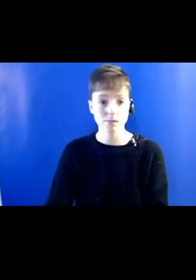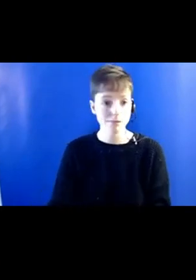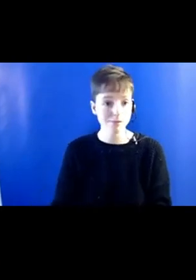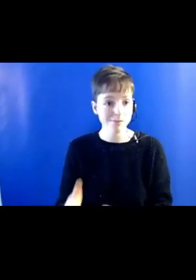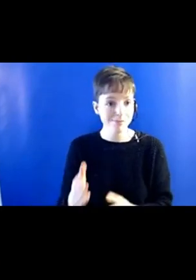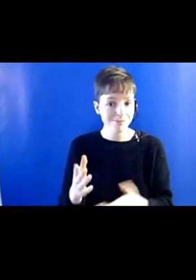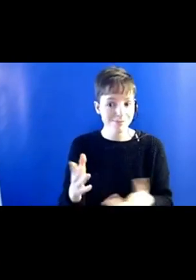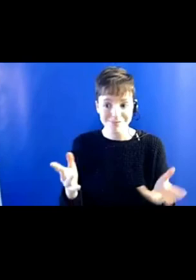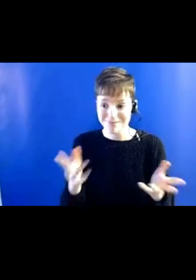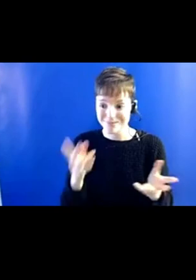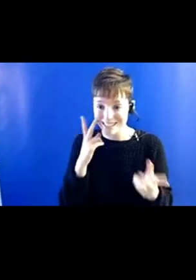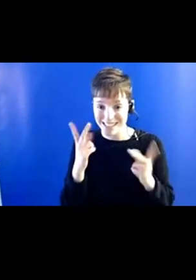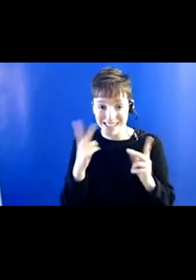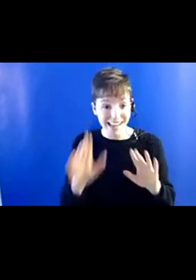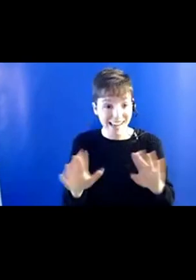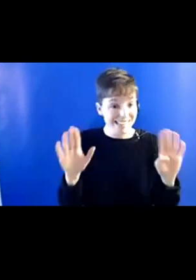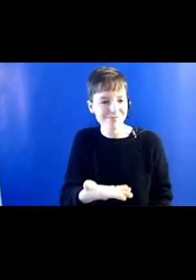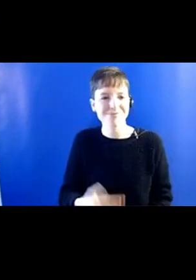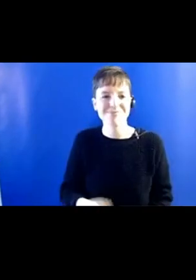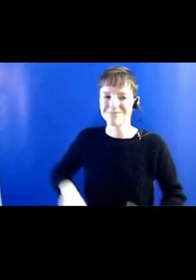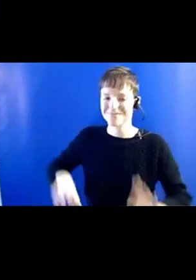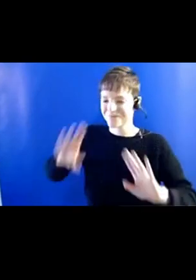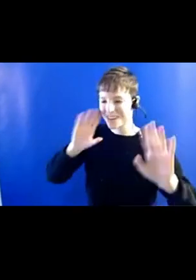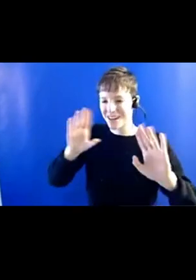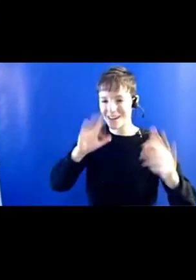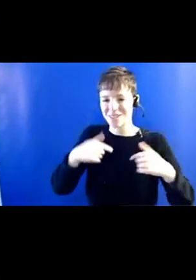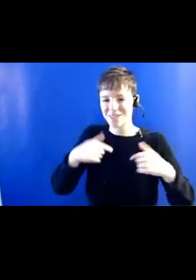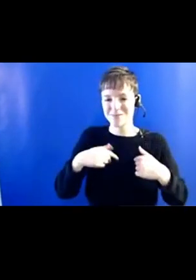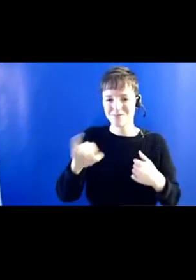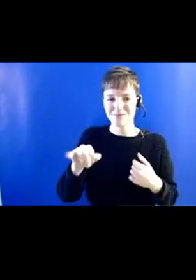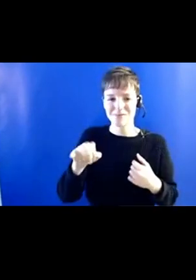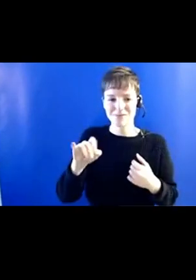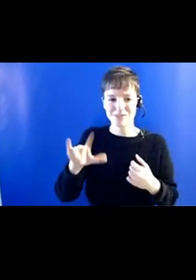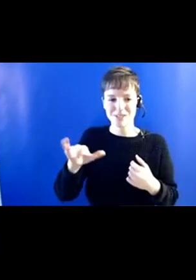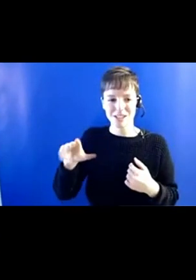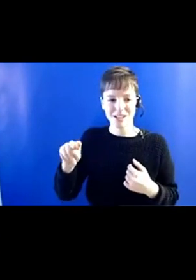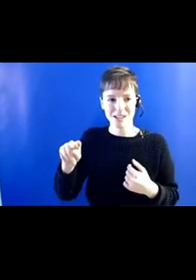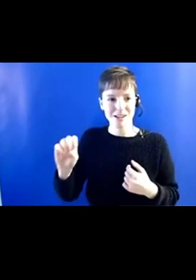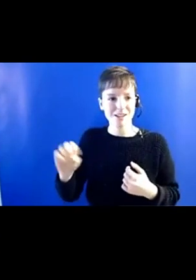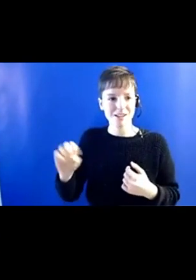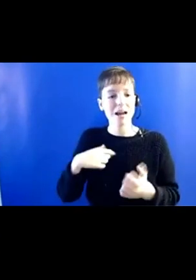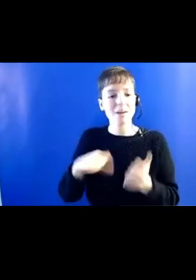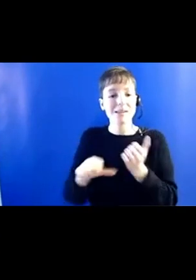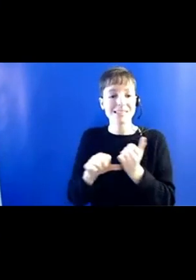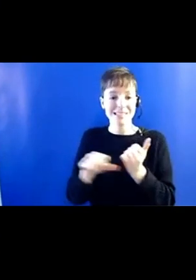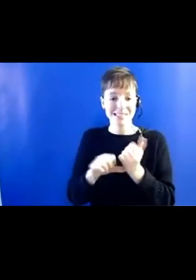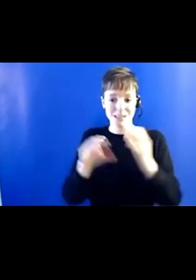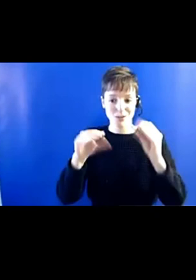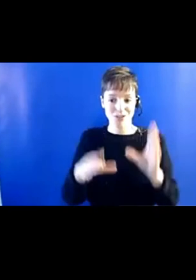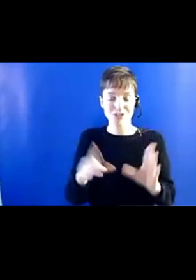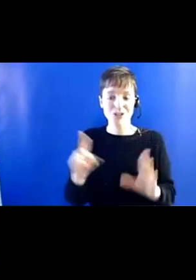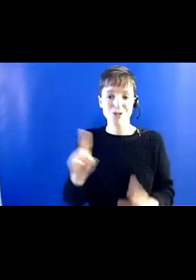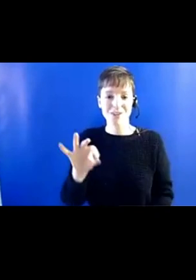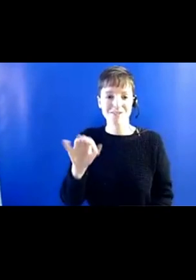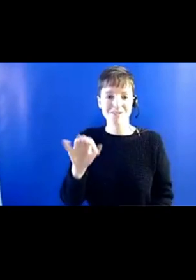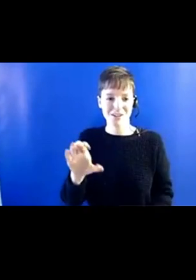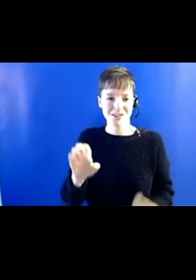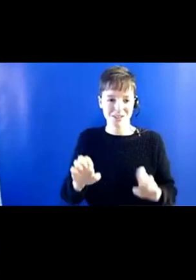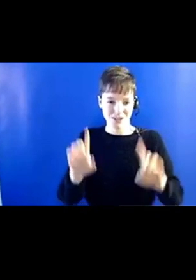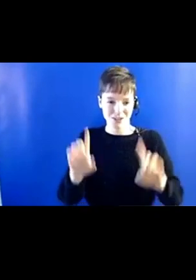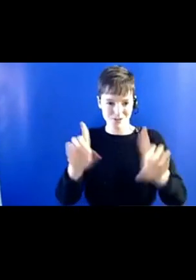I'm seeing hands or missing any hands. Hi, everybody. My name is Julian. I'm an assistant professor in the Faculty of